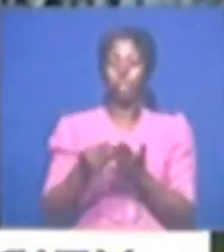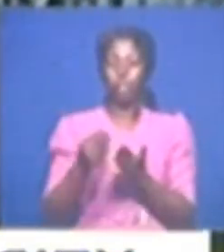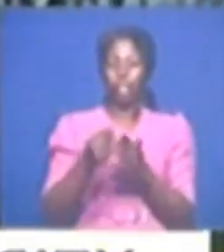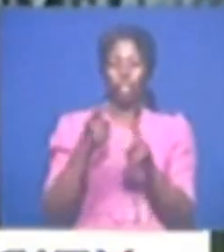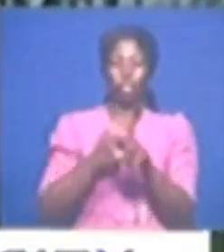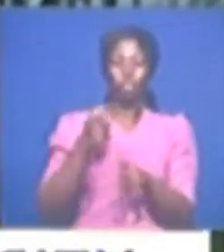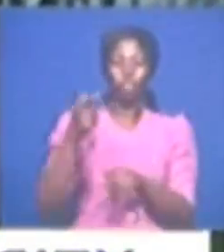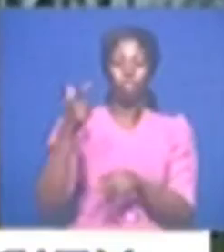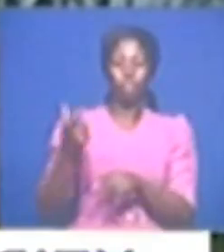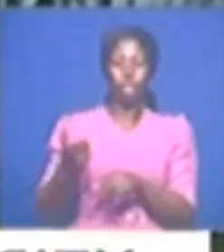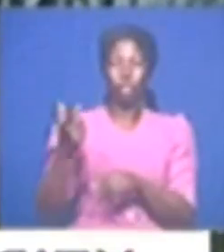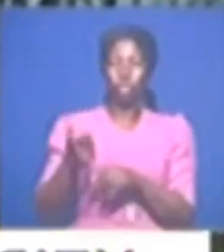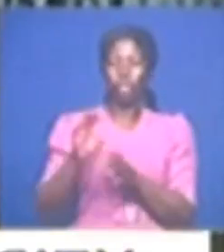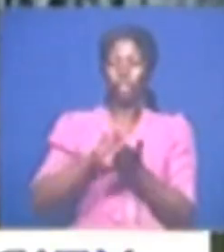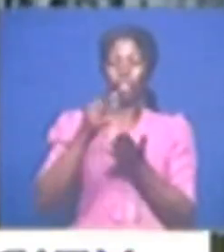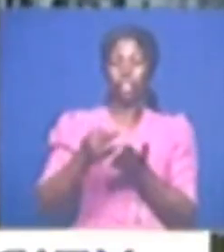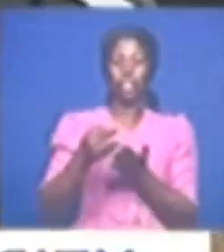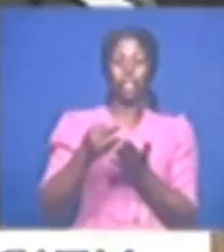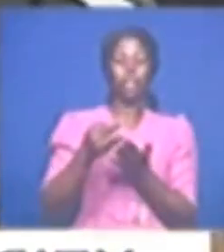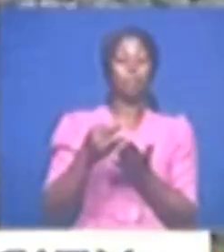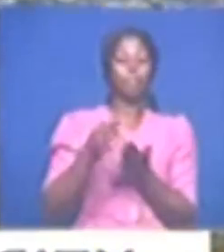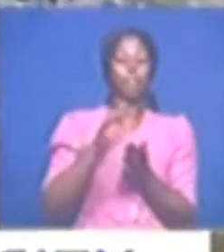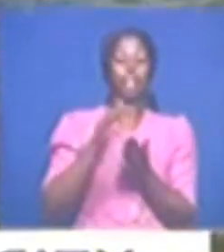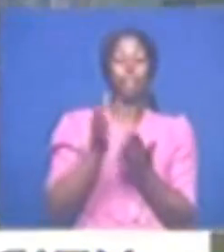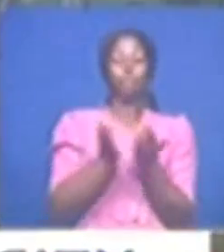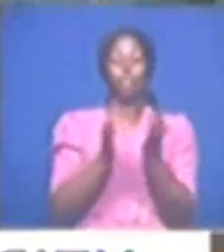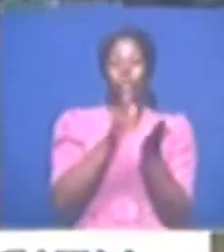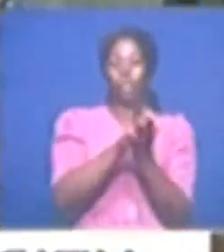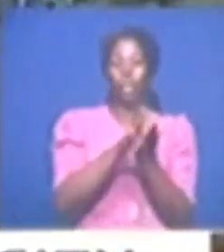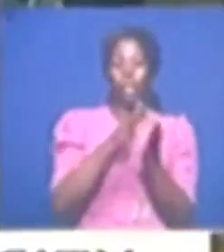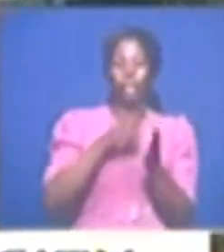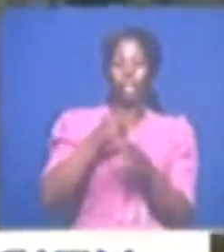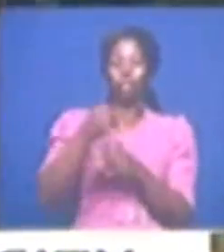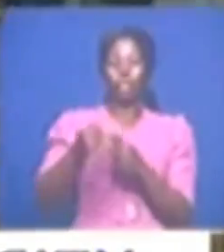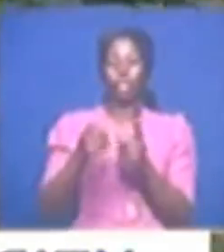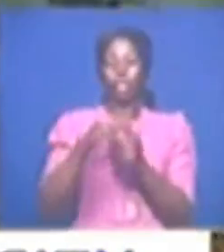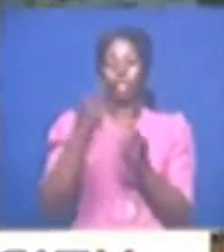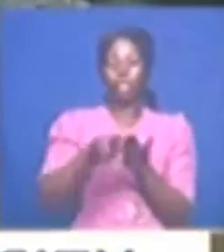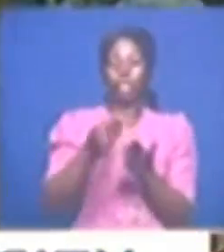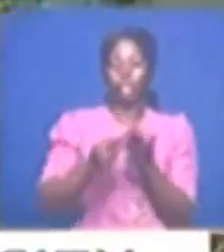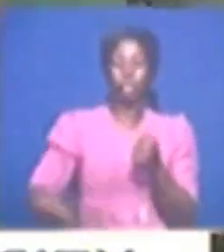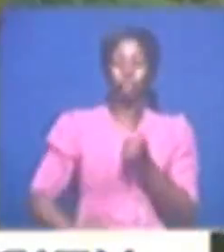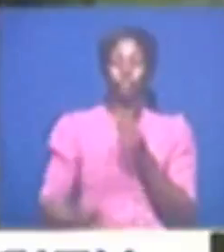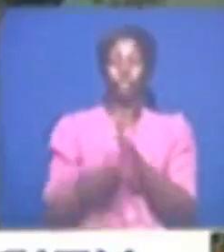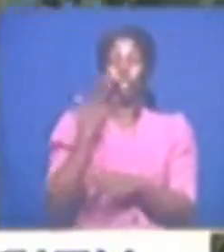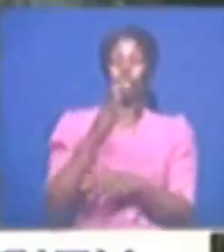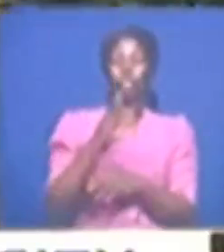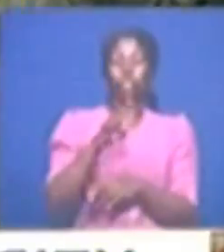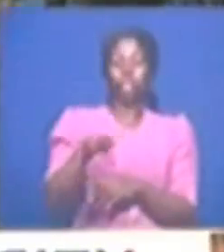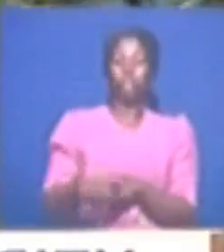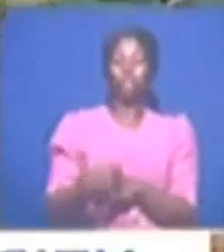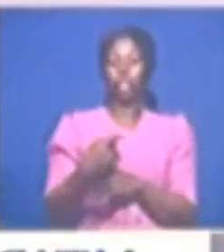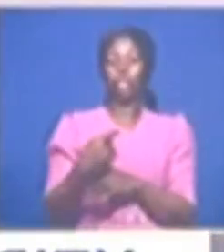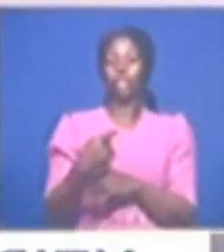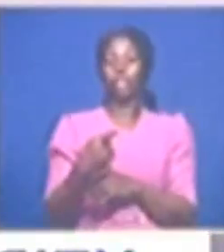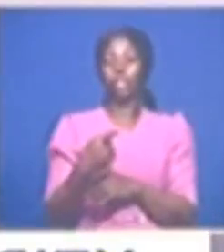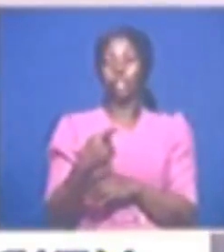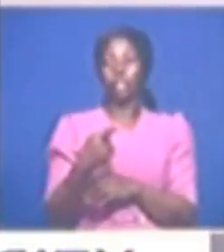funds, commercial banks, and insurance companies to finance generation of 4,000 megawatts of green energy.